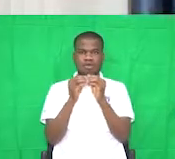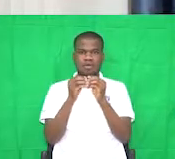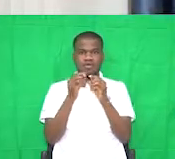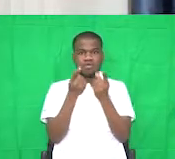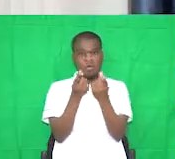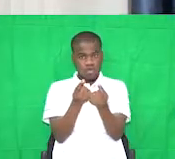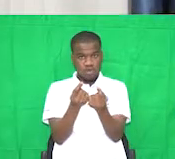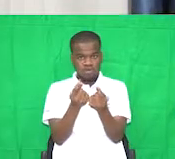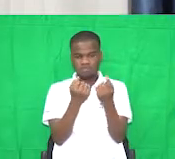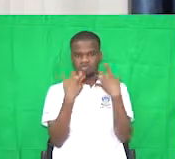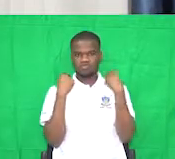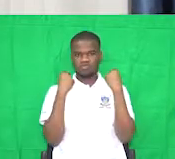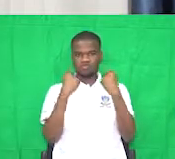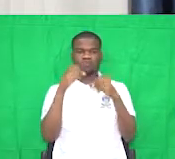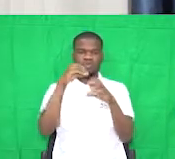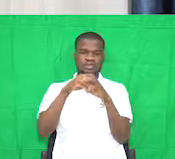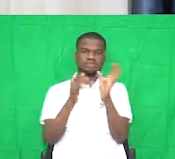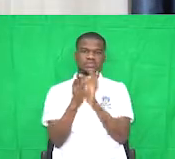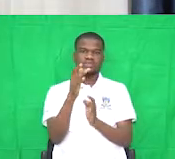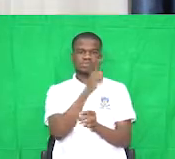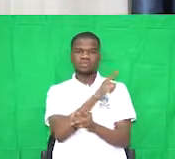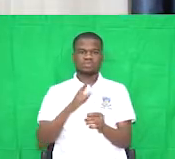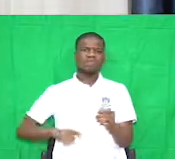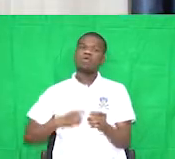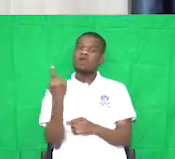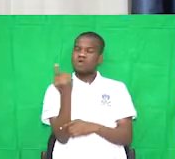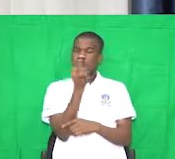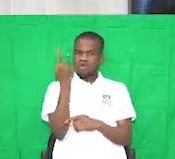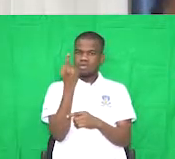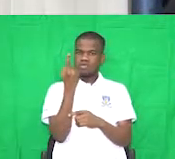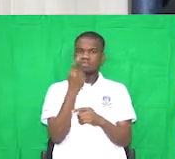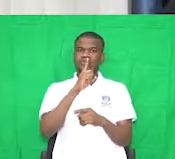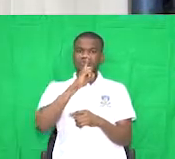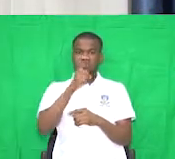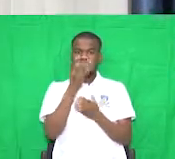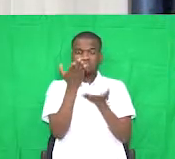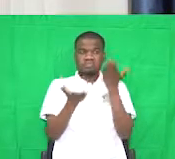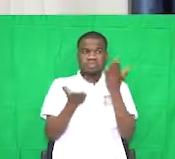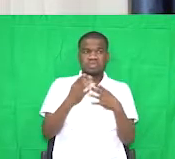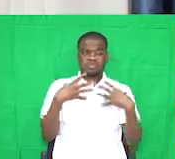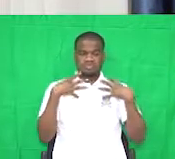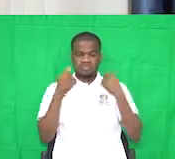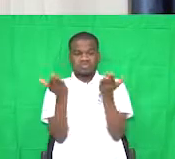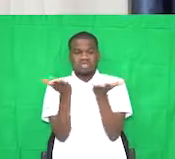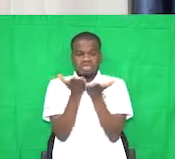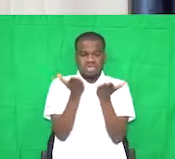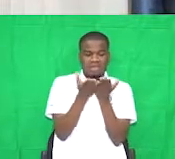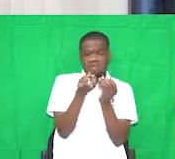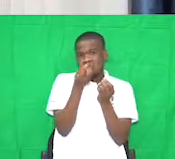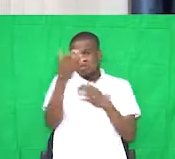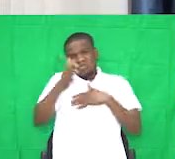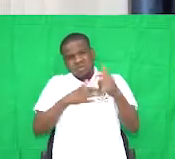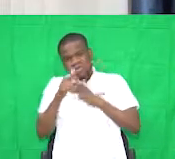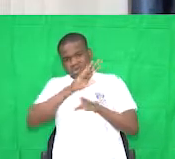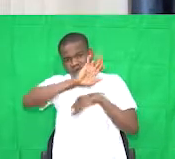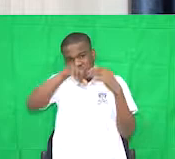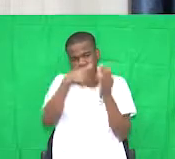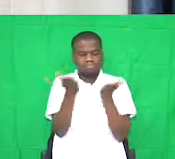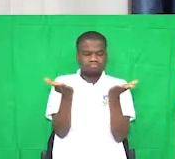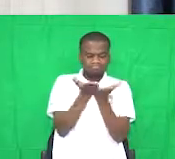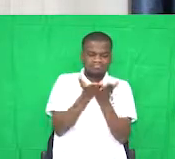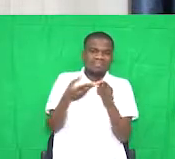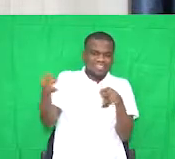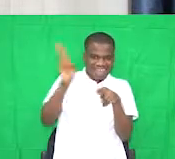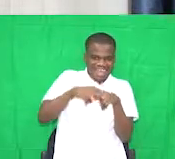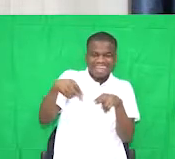said, you are not going to be strong in the academics that you have learned. It is good that we will imbibe the